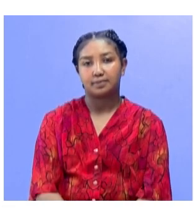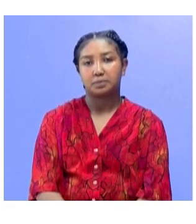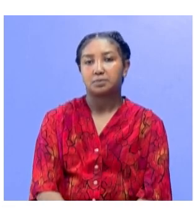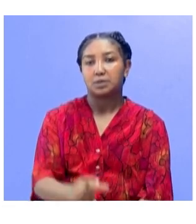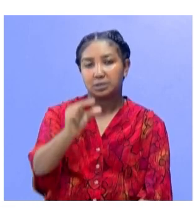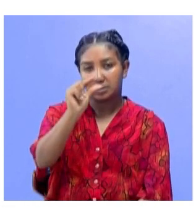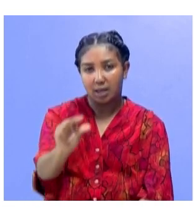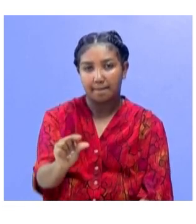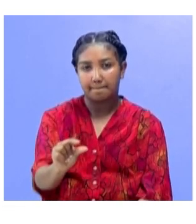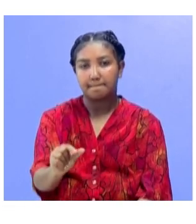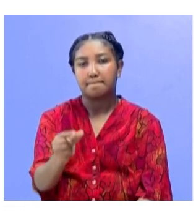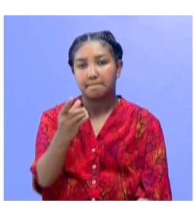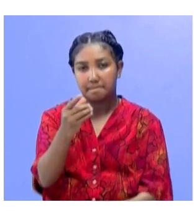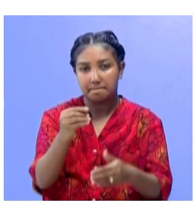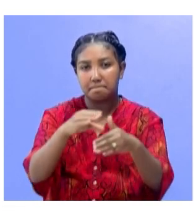some money